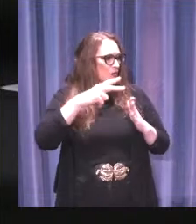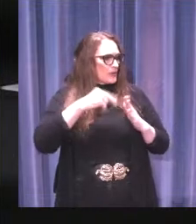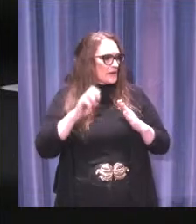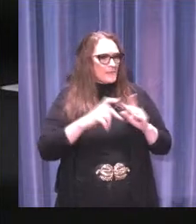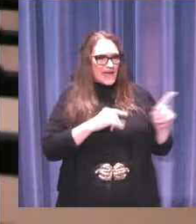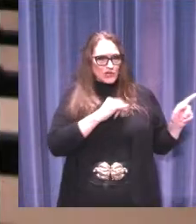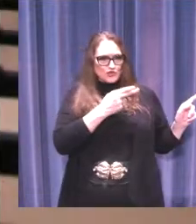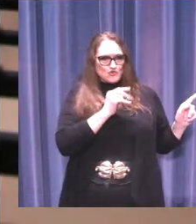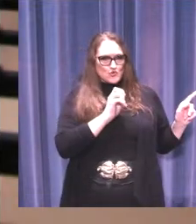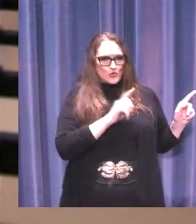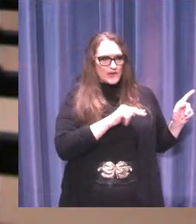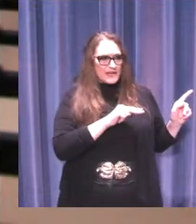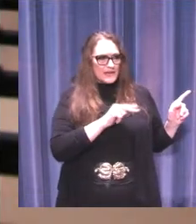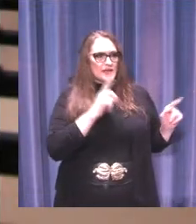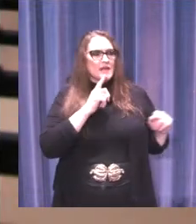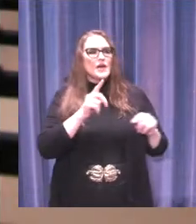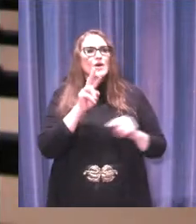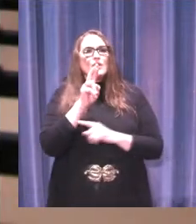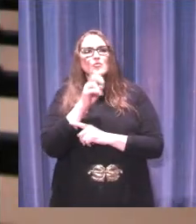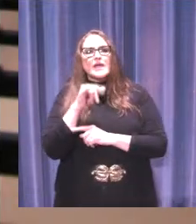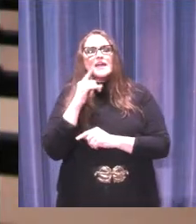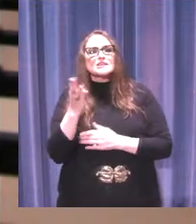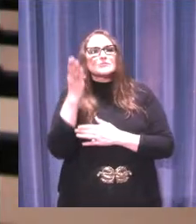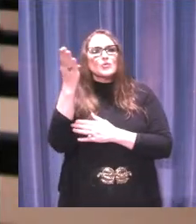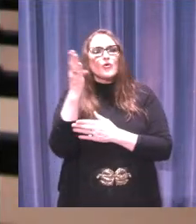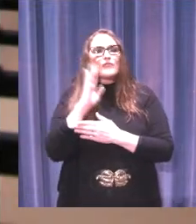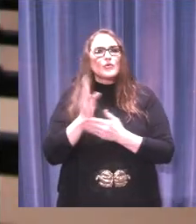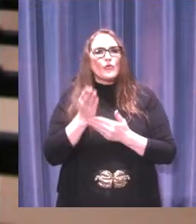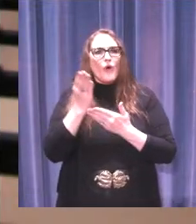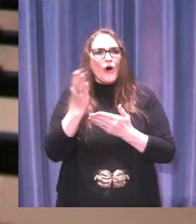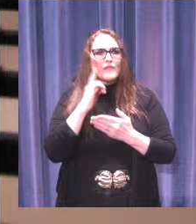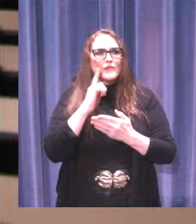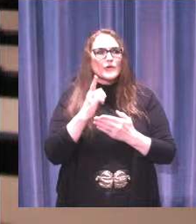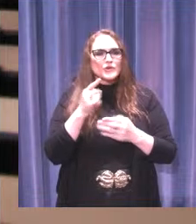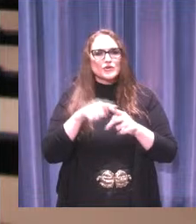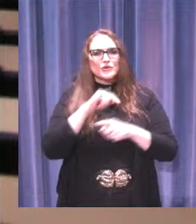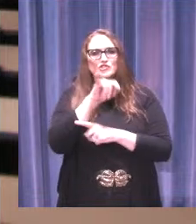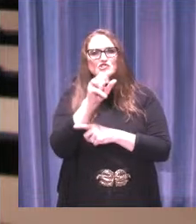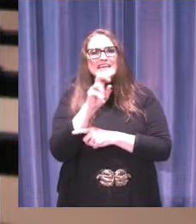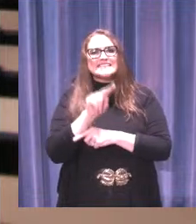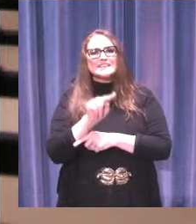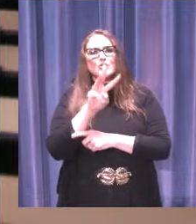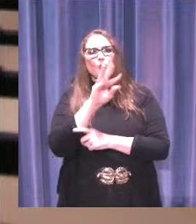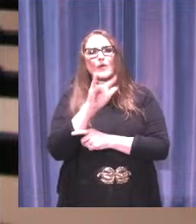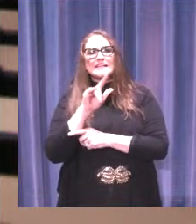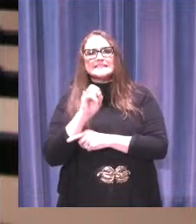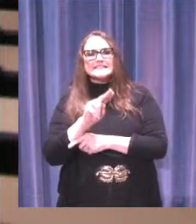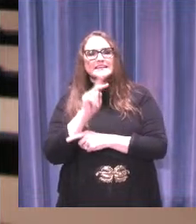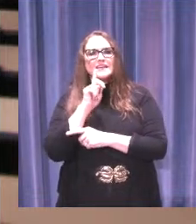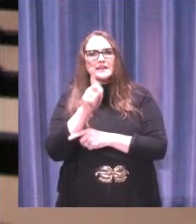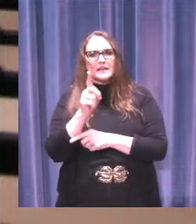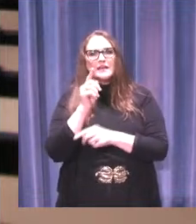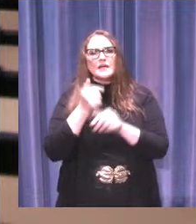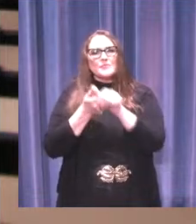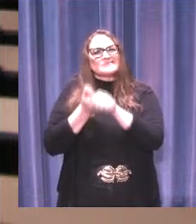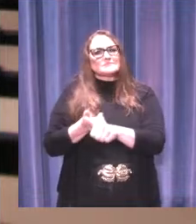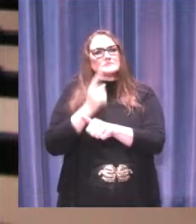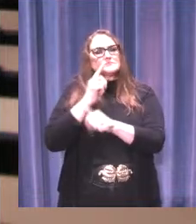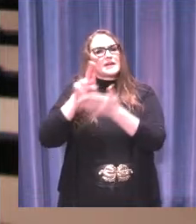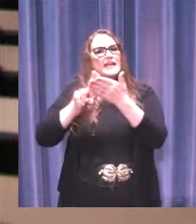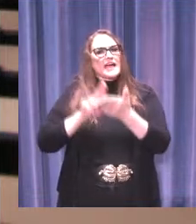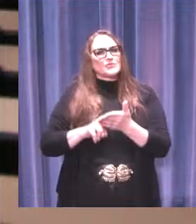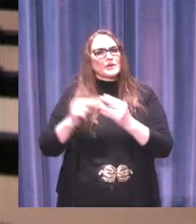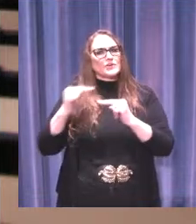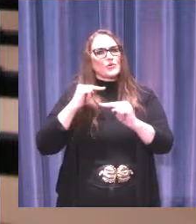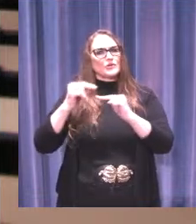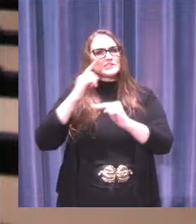Okay, So Trustee Reyes moved to offer interim president position to Jason Wilson, subject to contract negotiations for